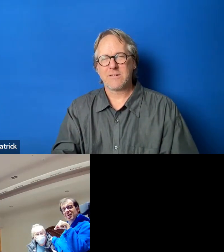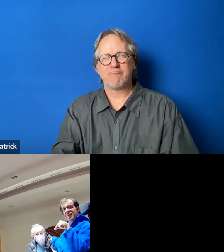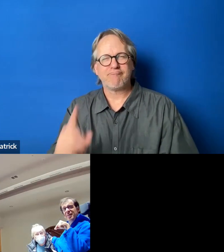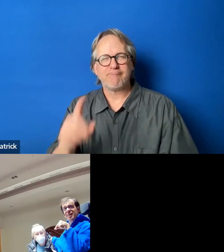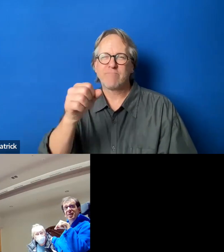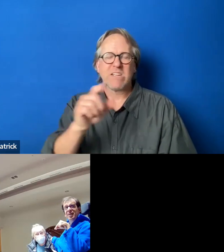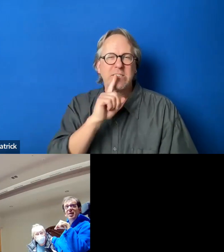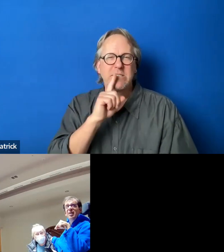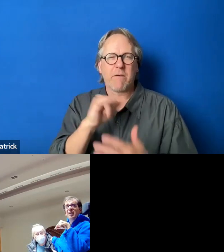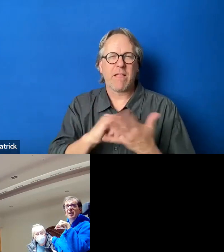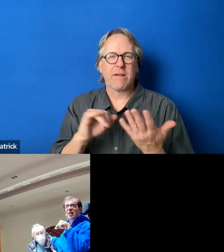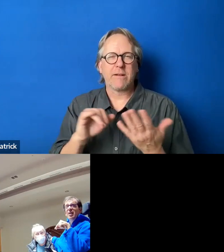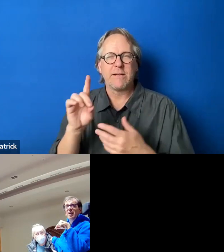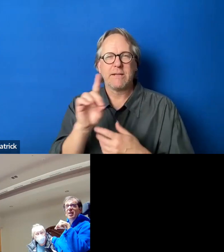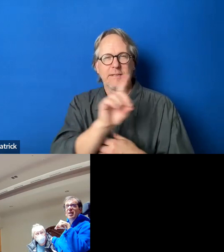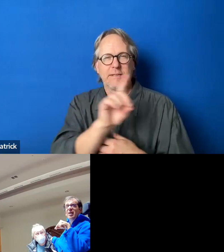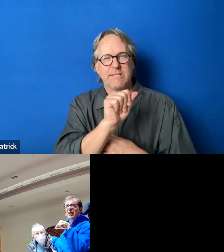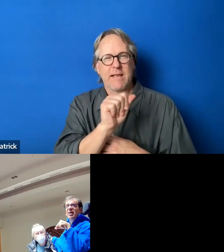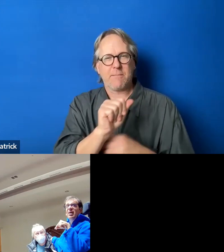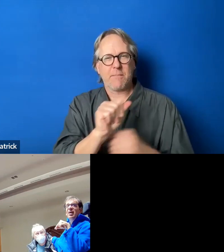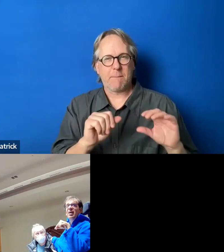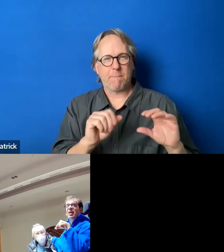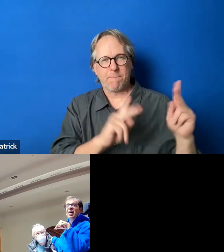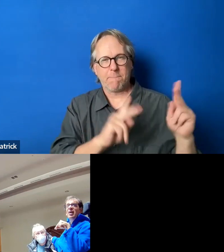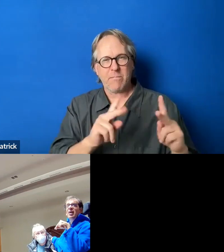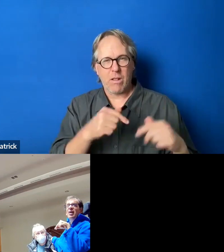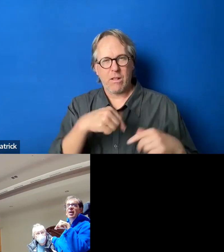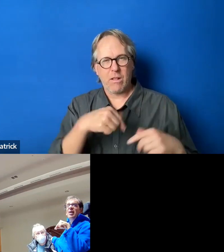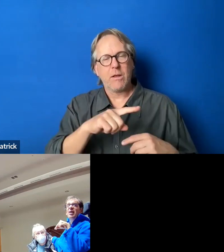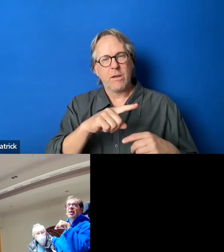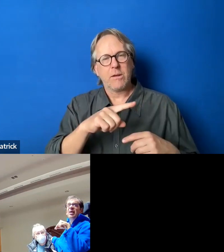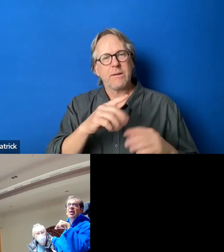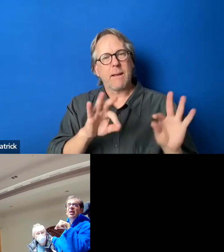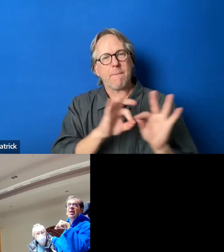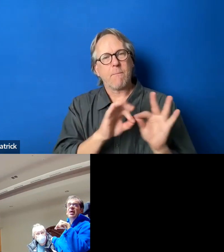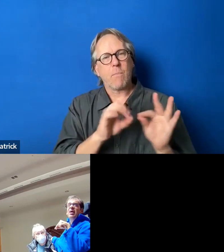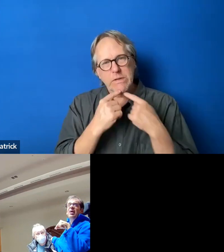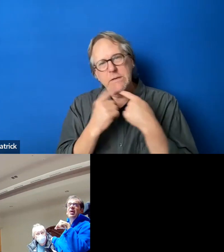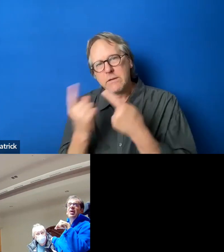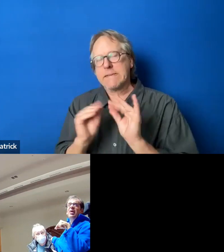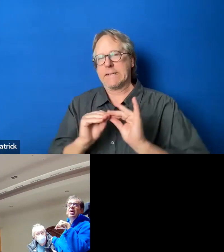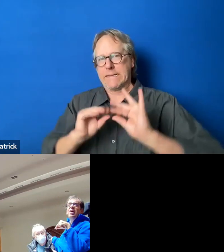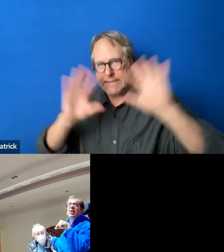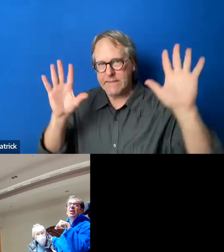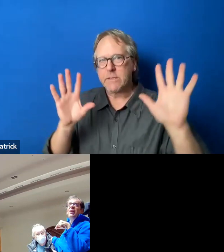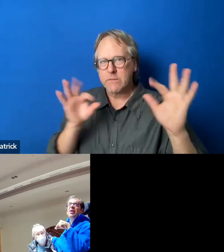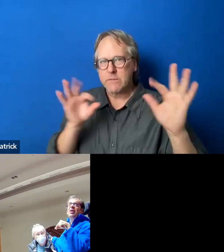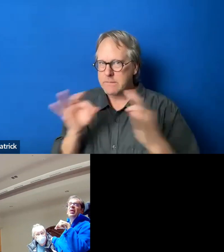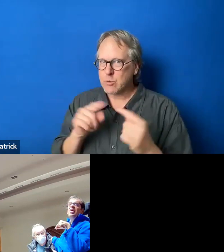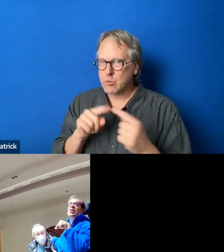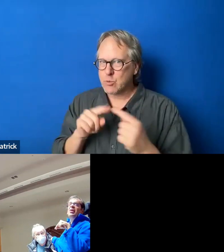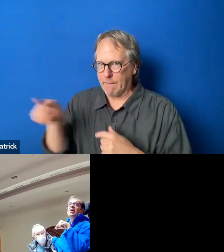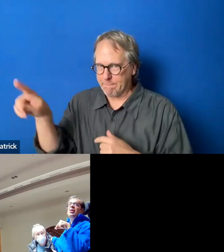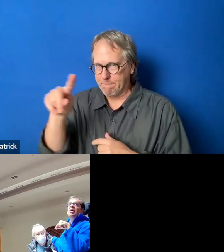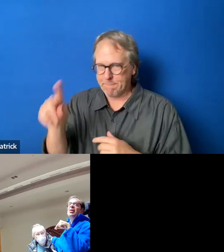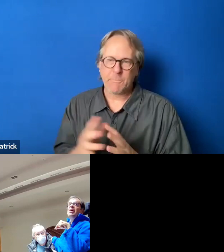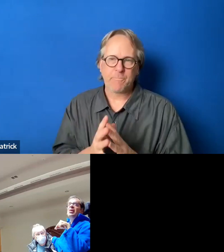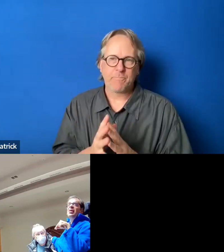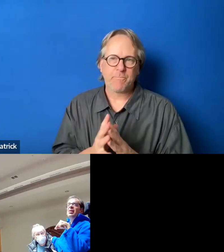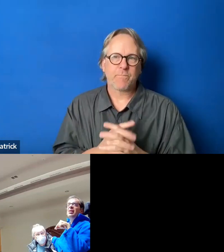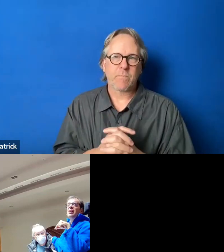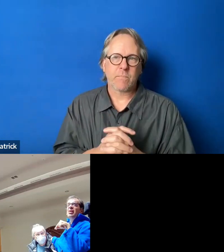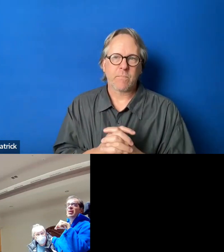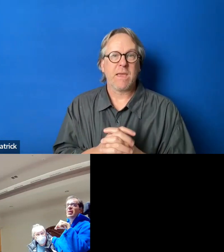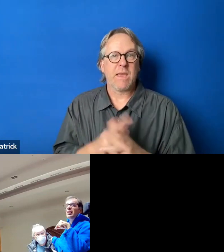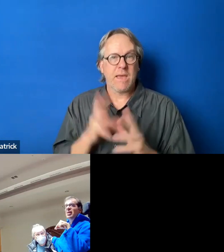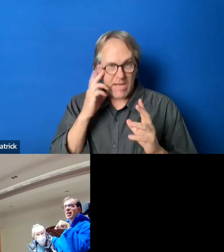about disabled folks ourselves being clear about whether we're